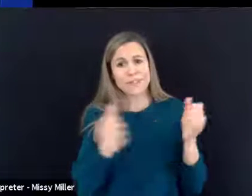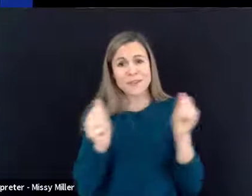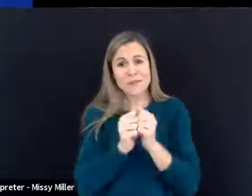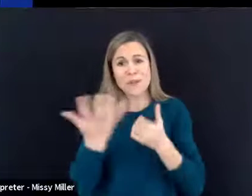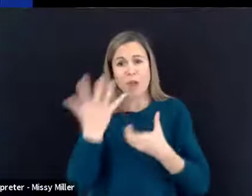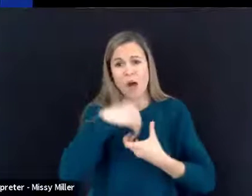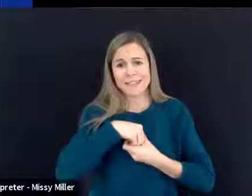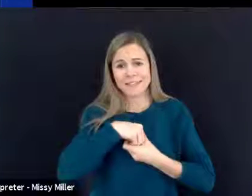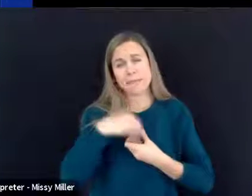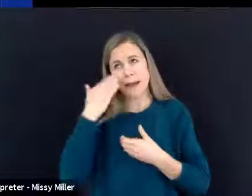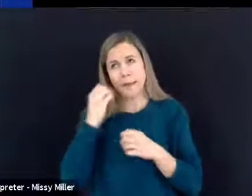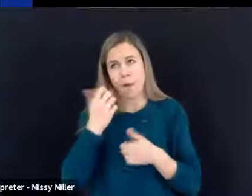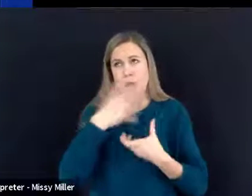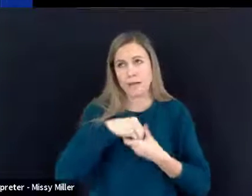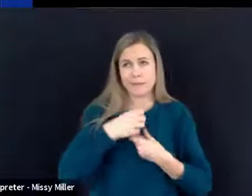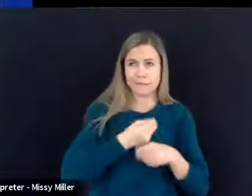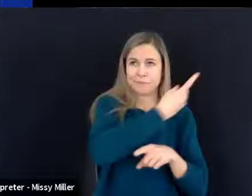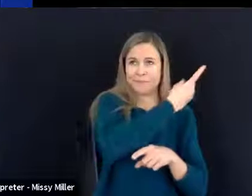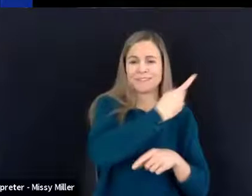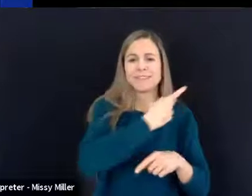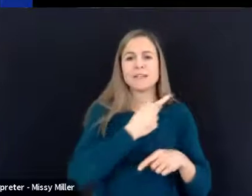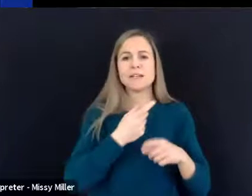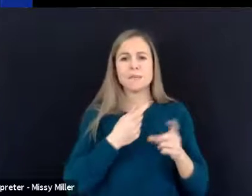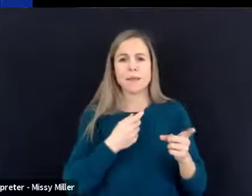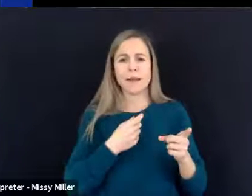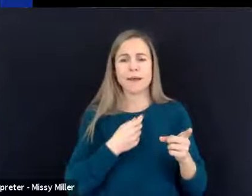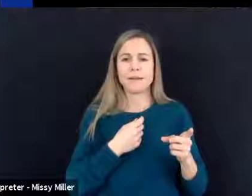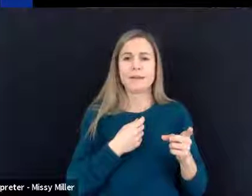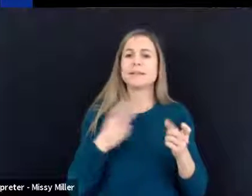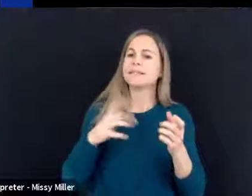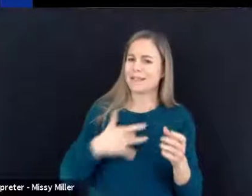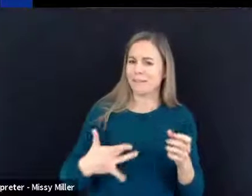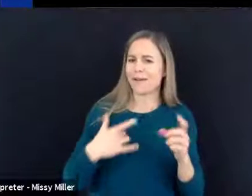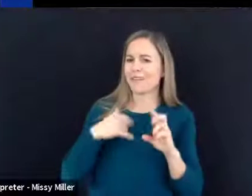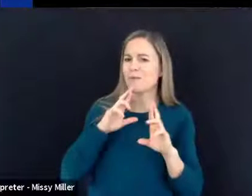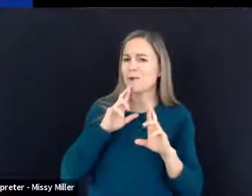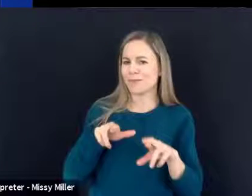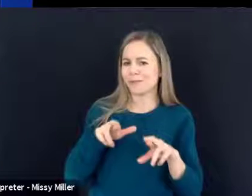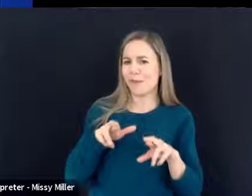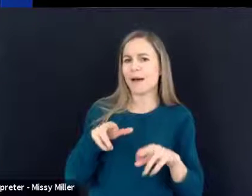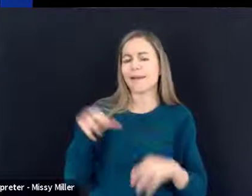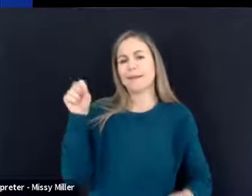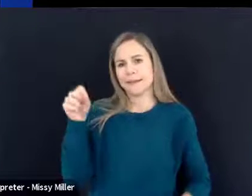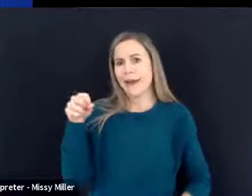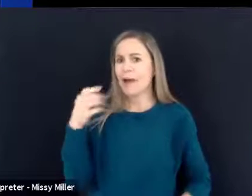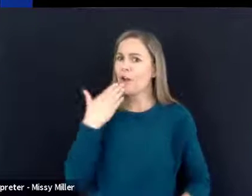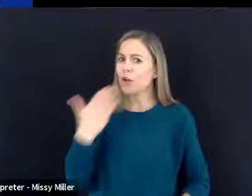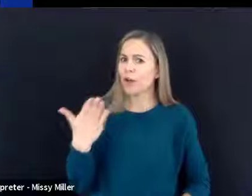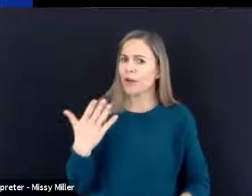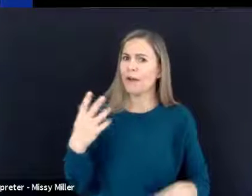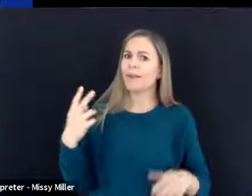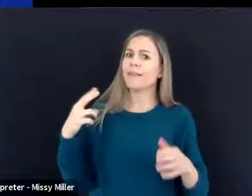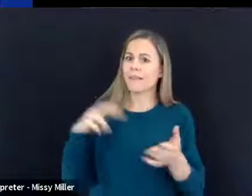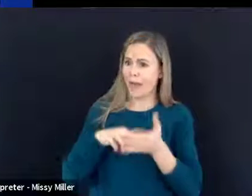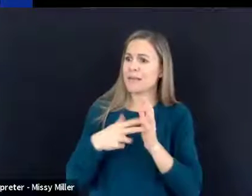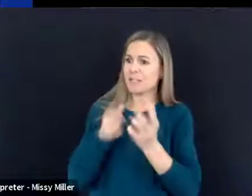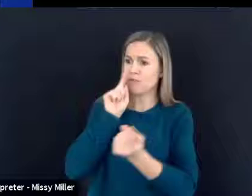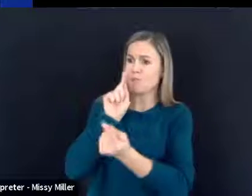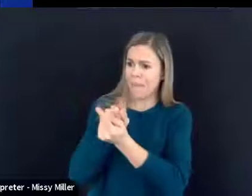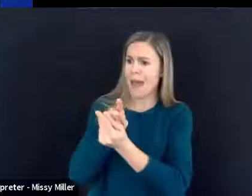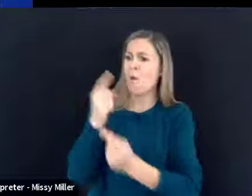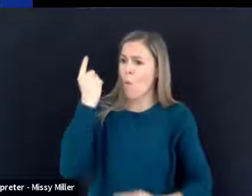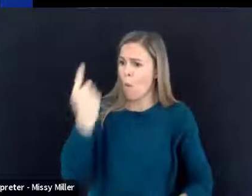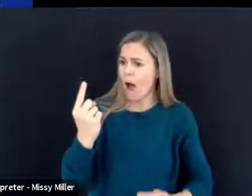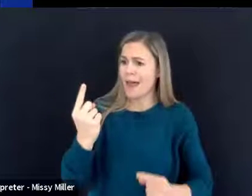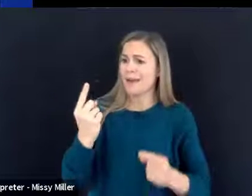about autism, I know that, and the response typically of a family or a teacher is, well, good, you've met one person with